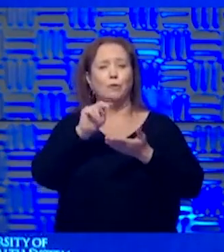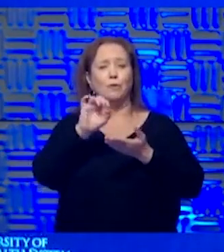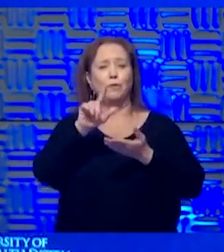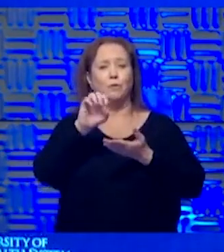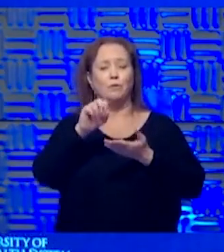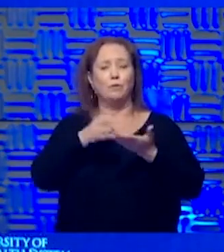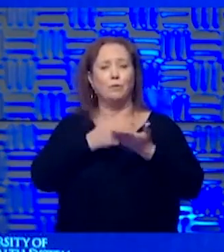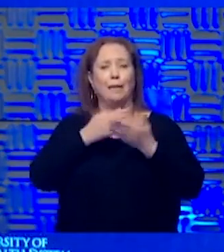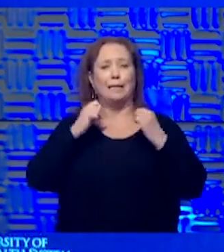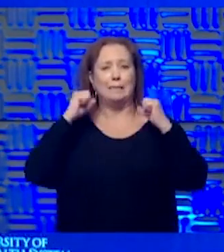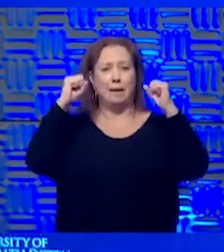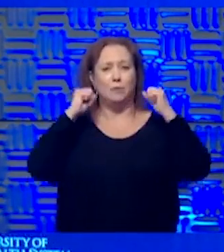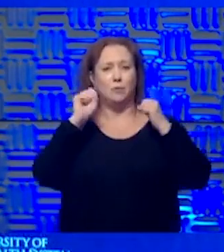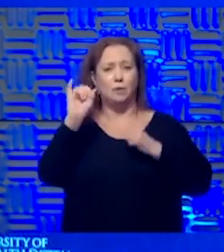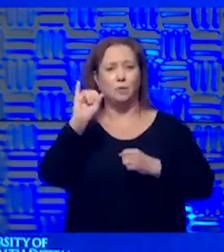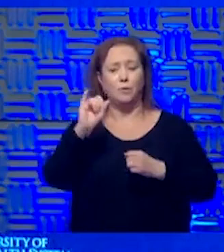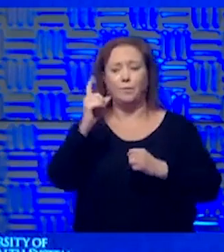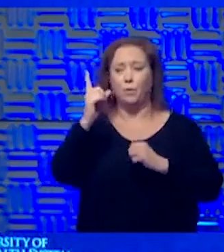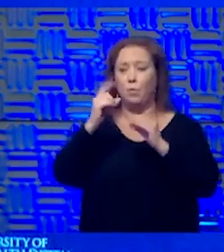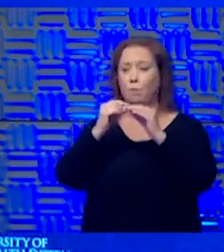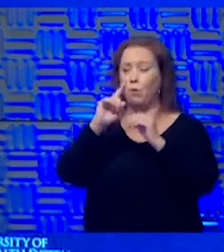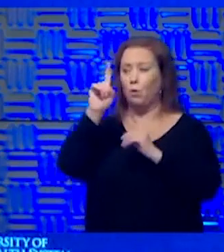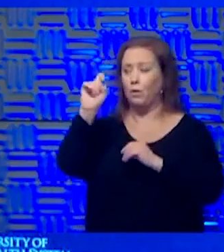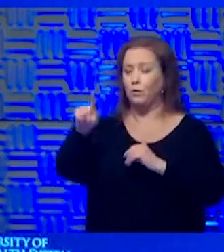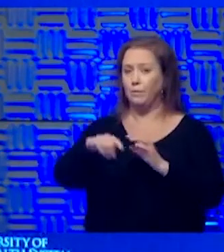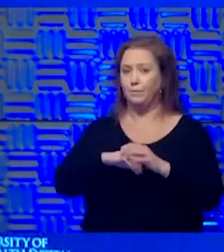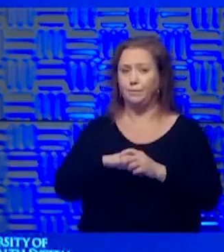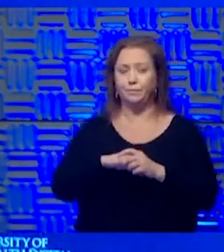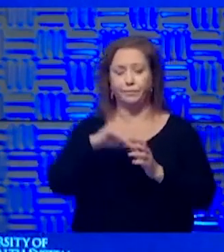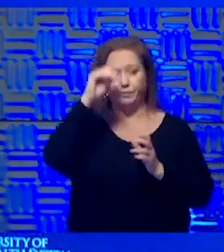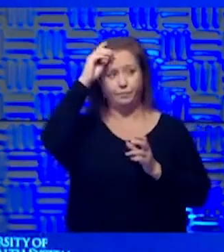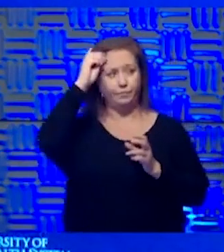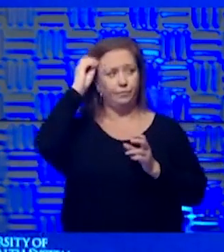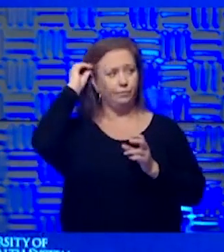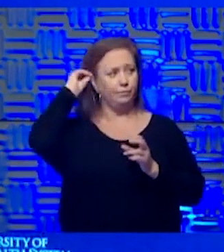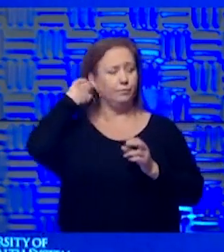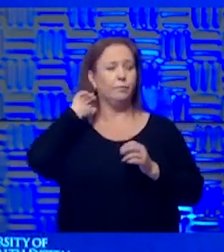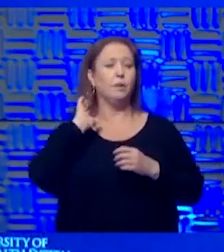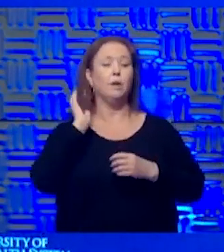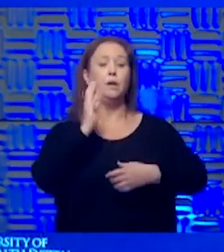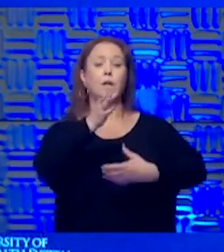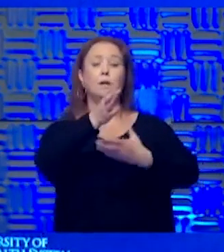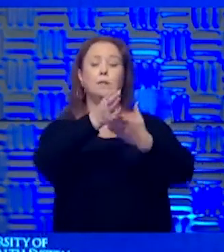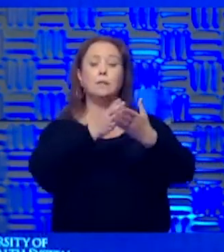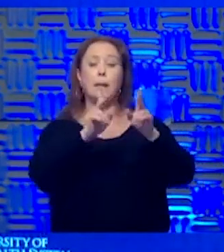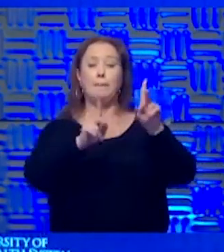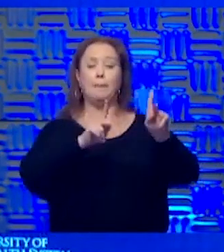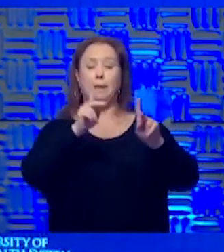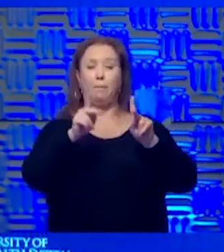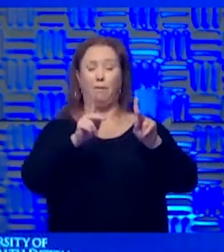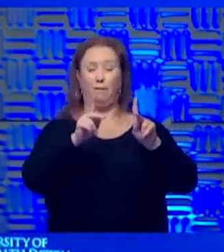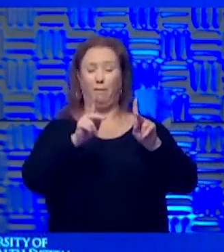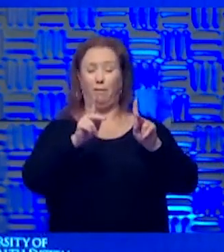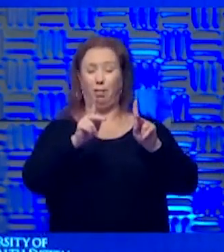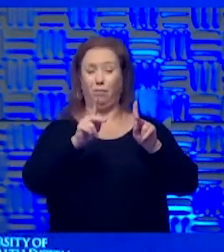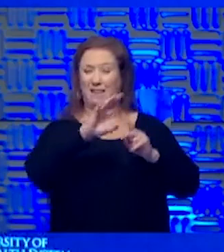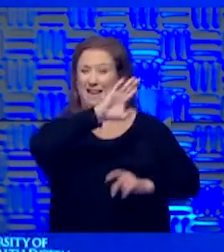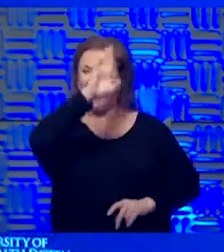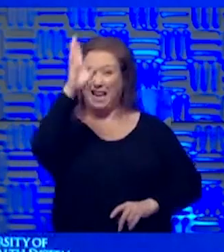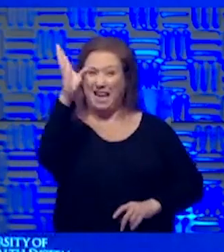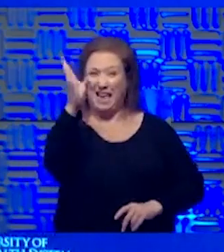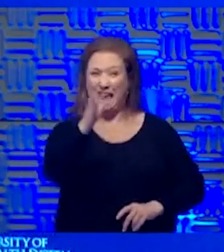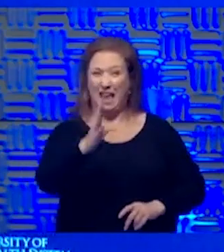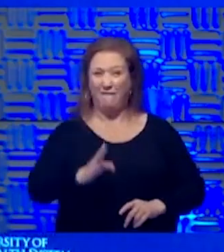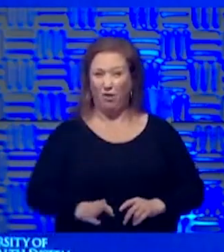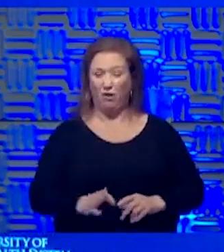little exercise. One more question. This is interesting. Will some people not ever get COVID? Or is it